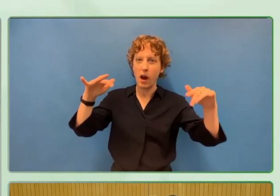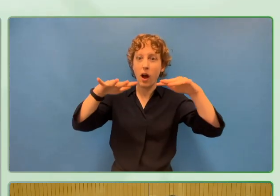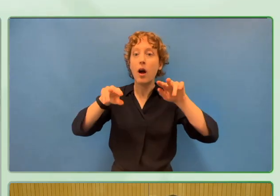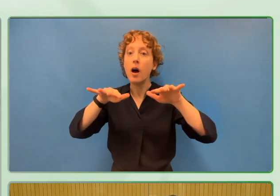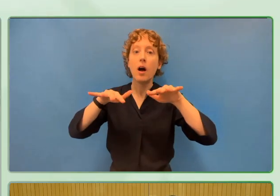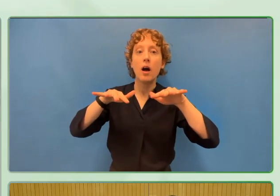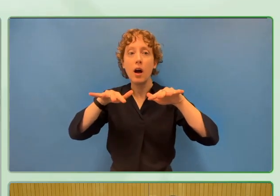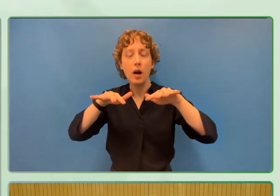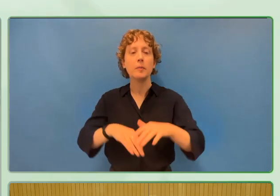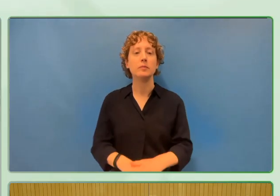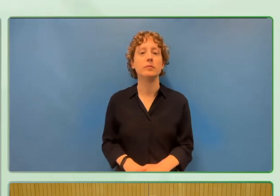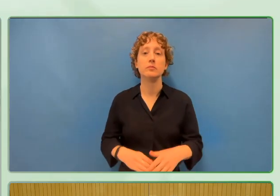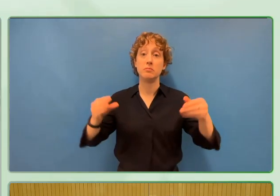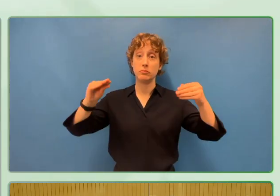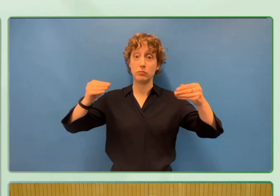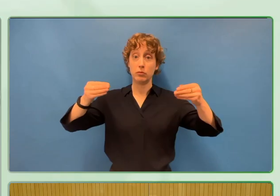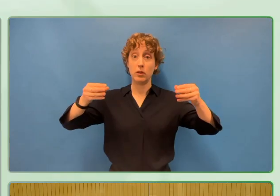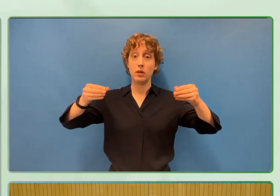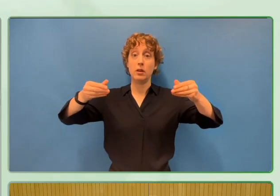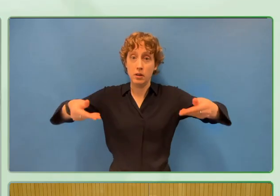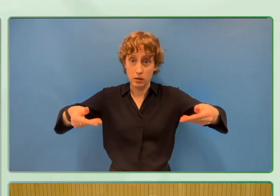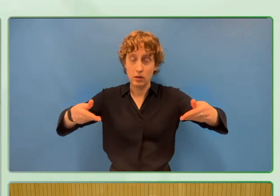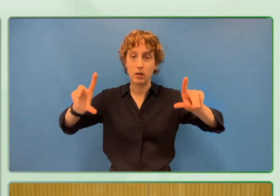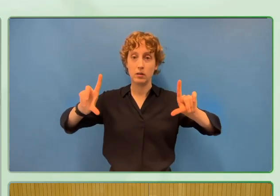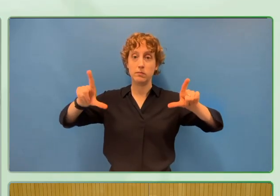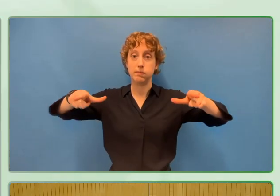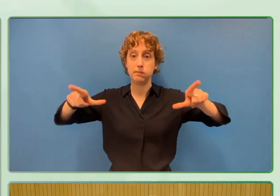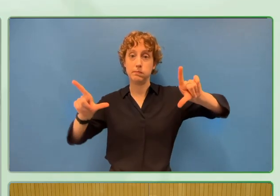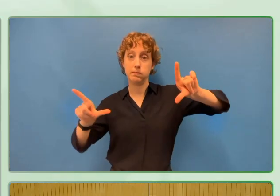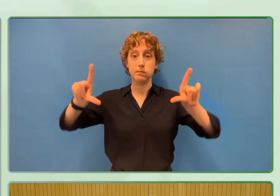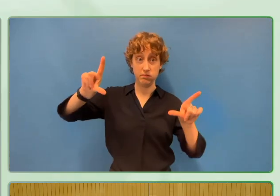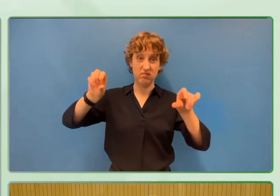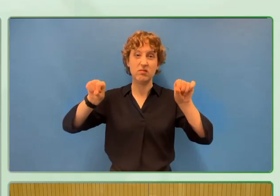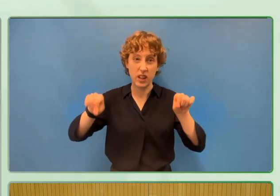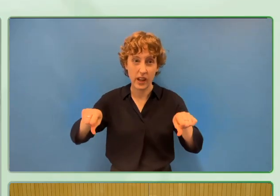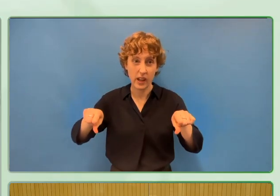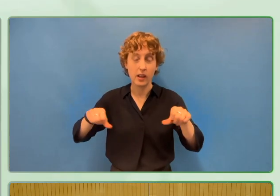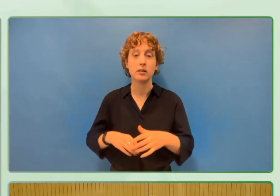it as like a slide puck or something, different games like that.